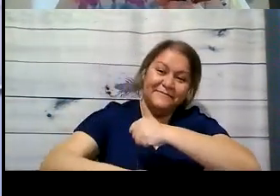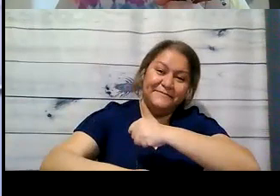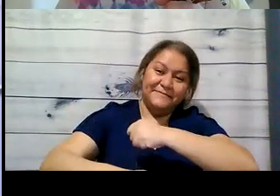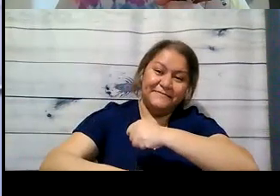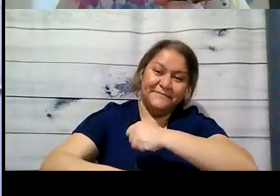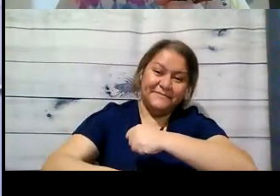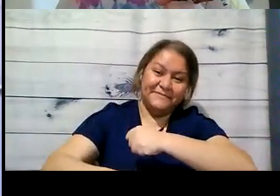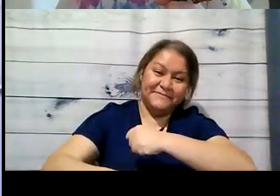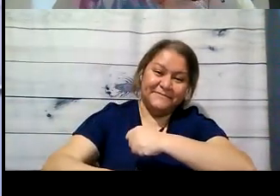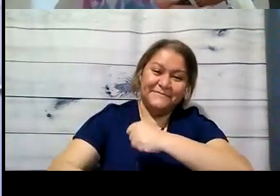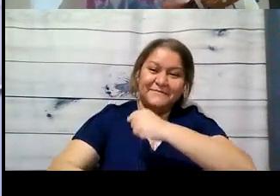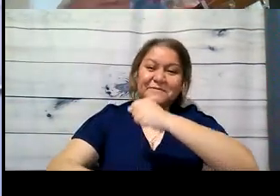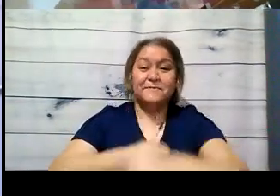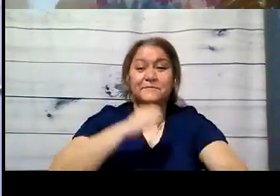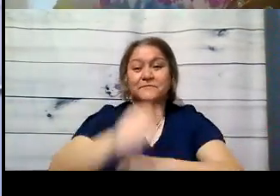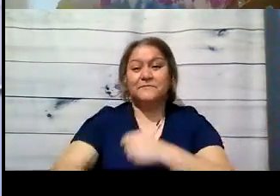Slow.